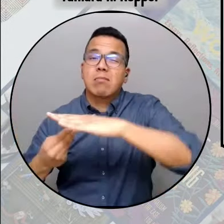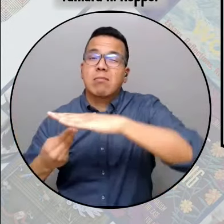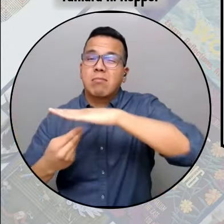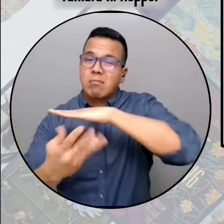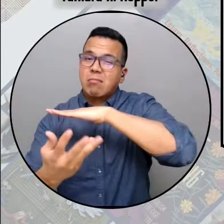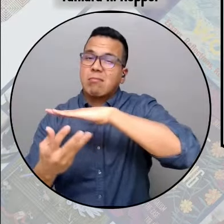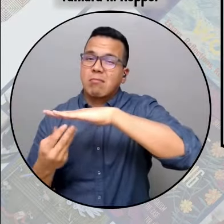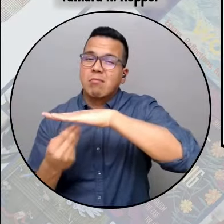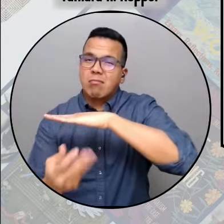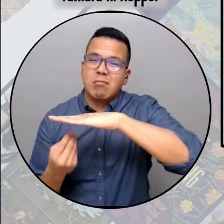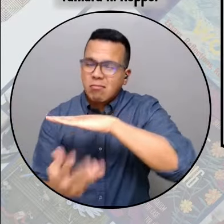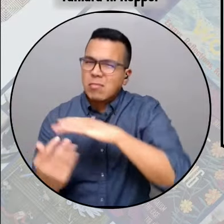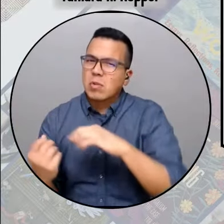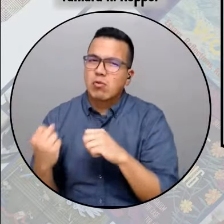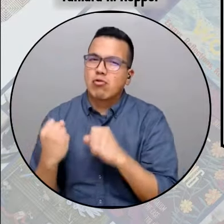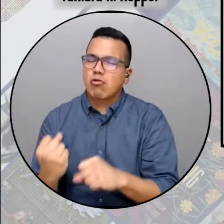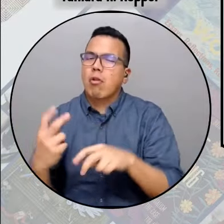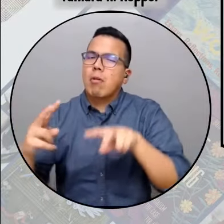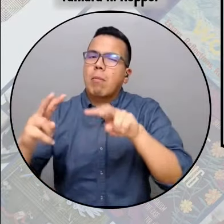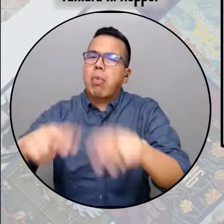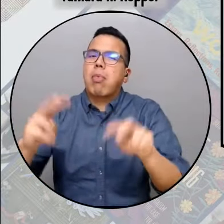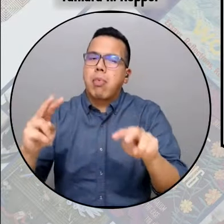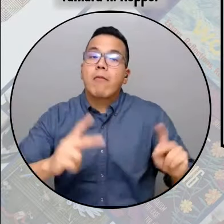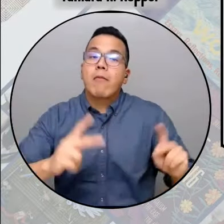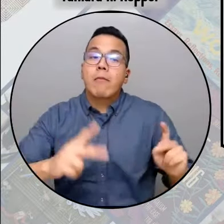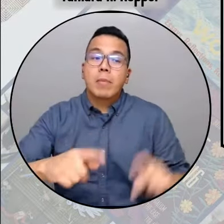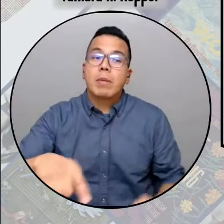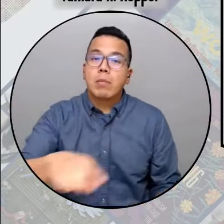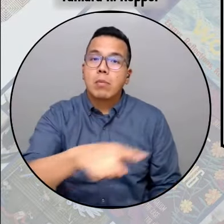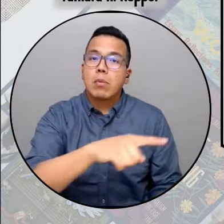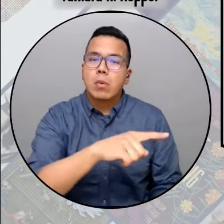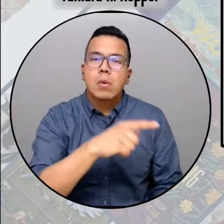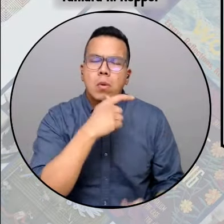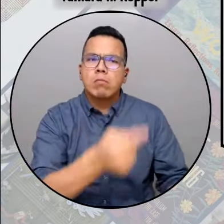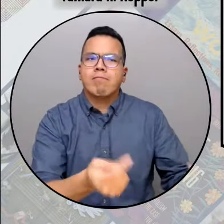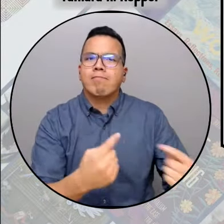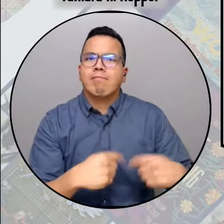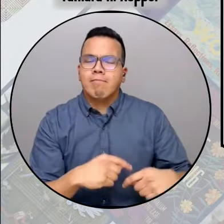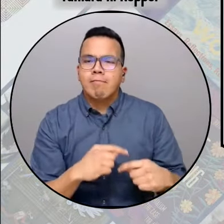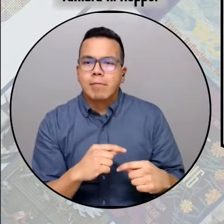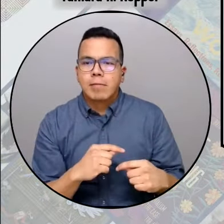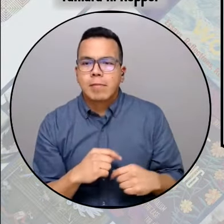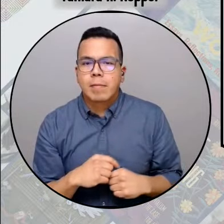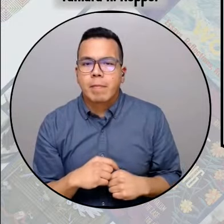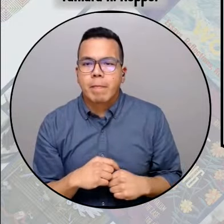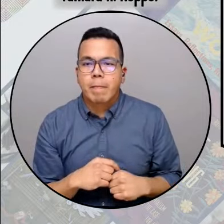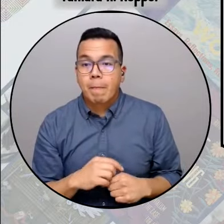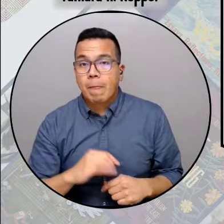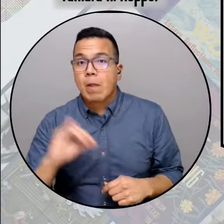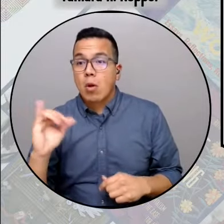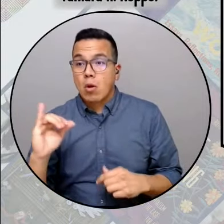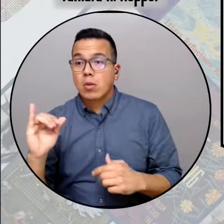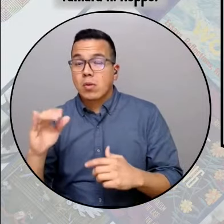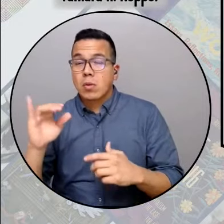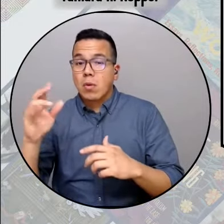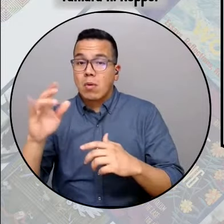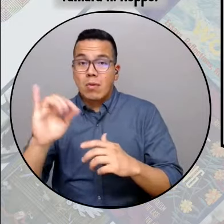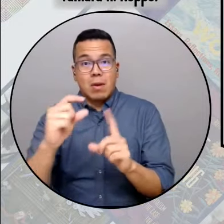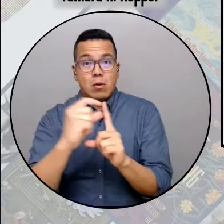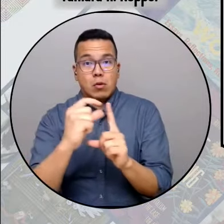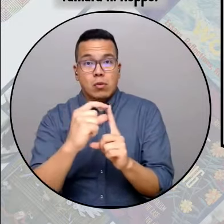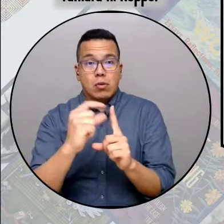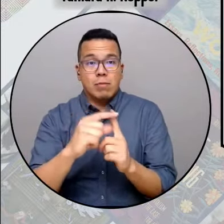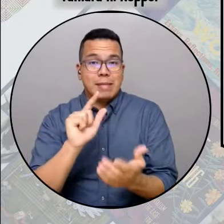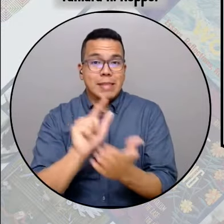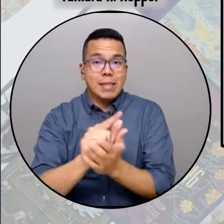to send a negative image of immigrants and to kind of promote anti-immigrant sentiment and xenophobia.